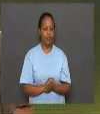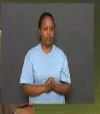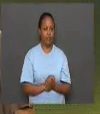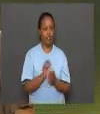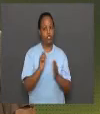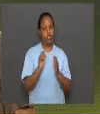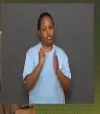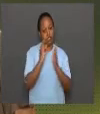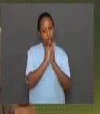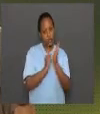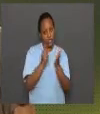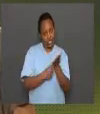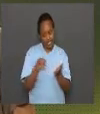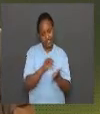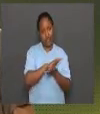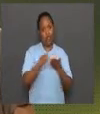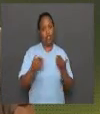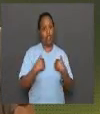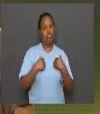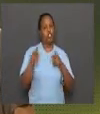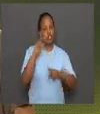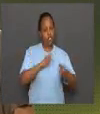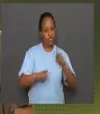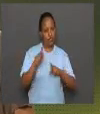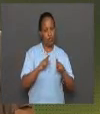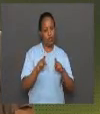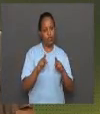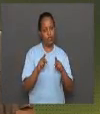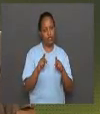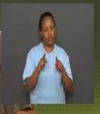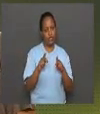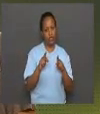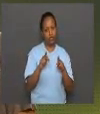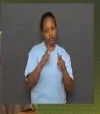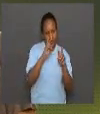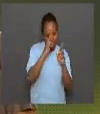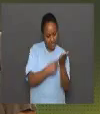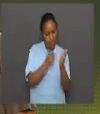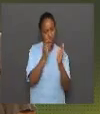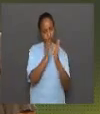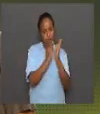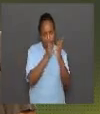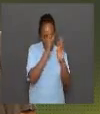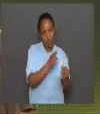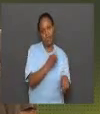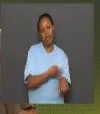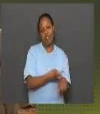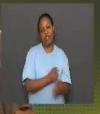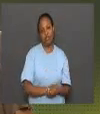If a law has these qualities, the people will find it difficult to respect the